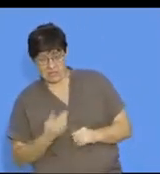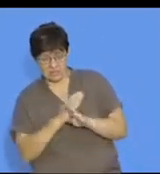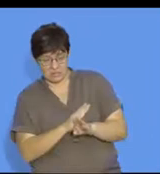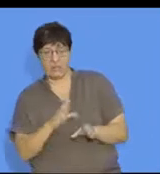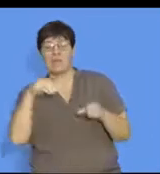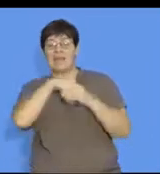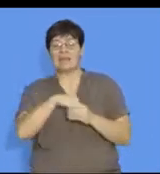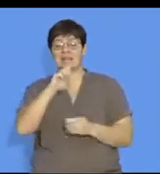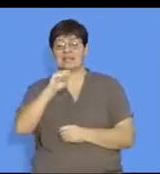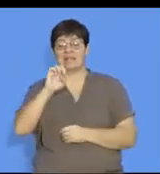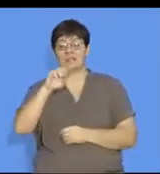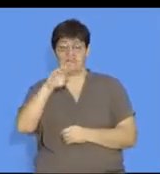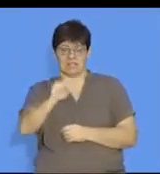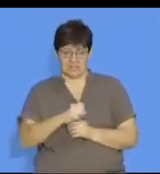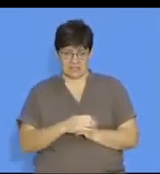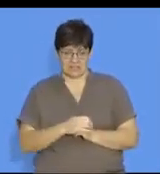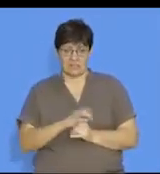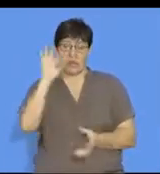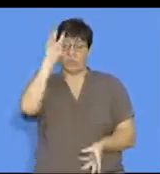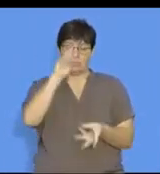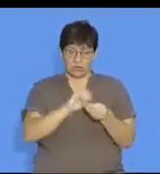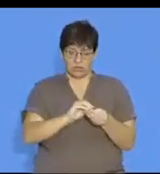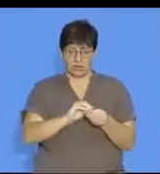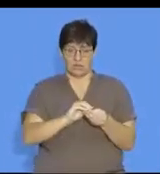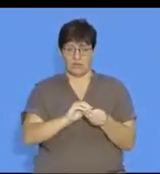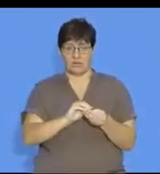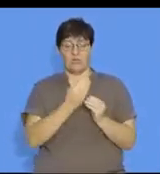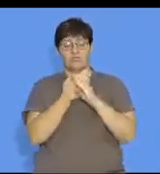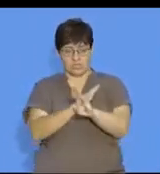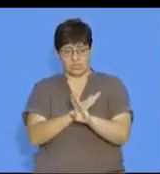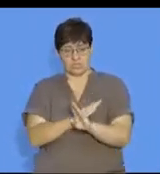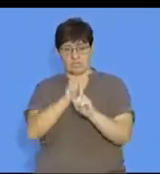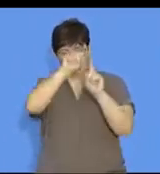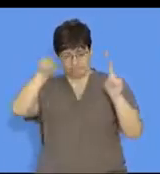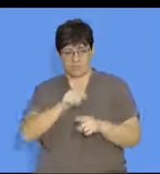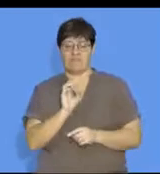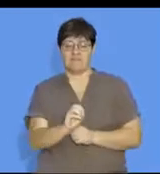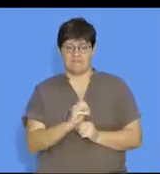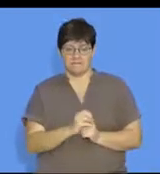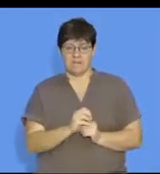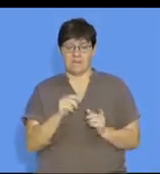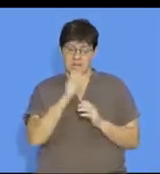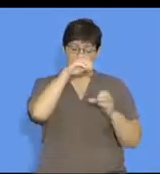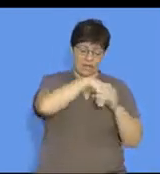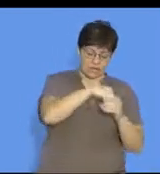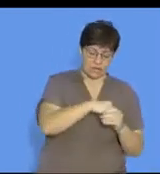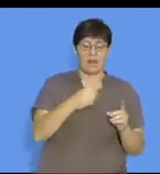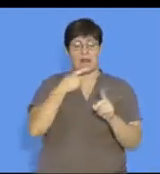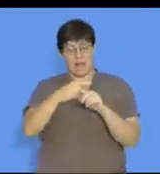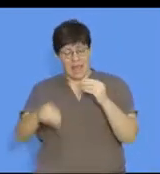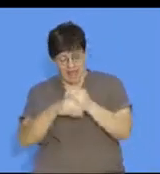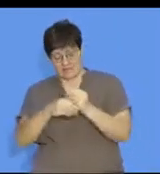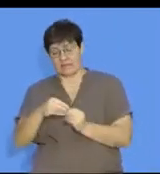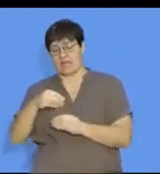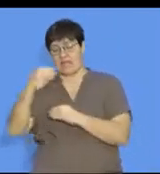actually in series. So we can think of the total resistance in this circuit in terms of external and internal